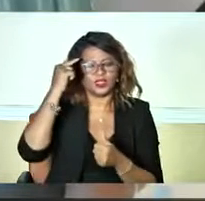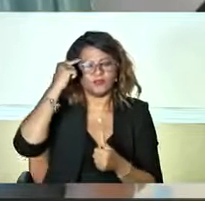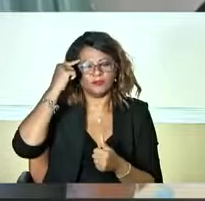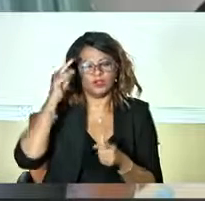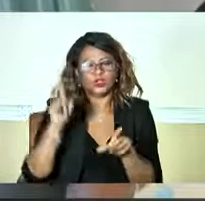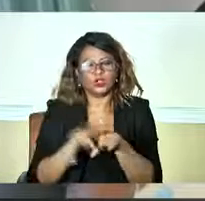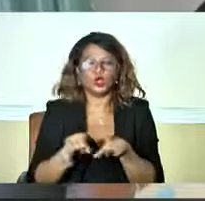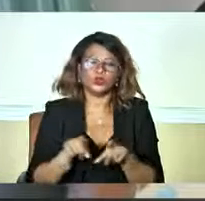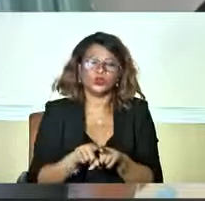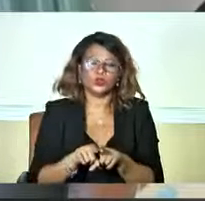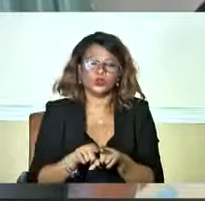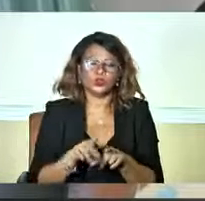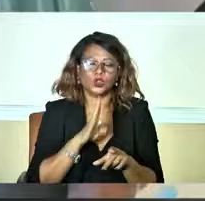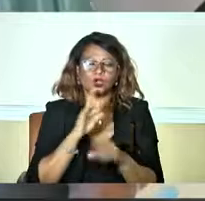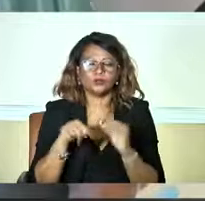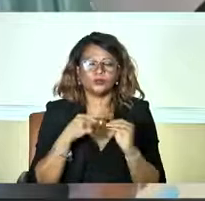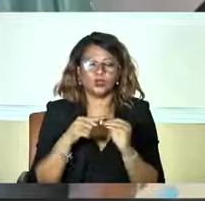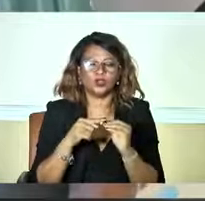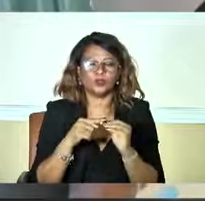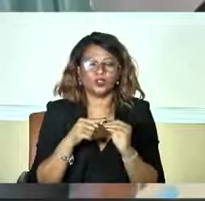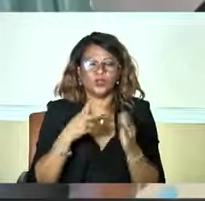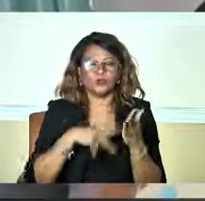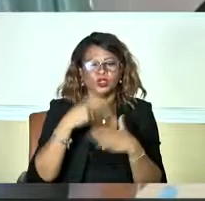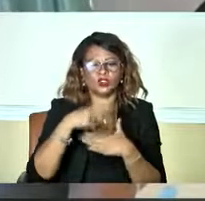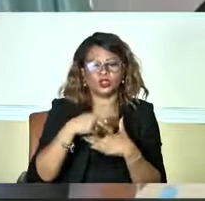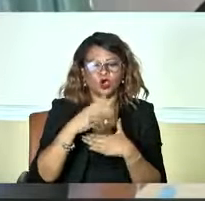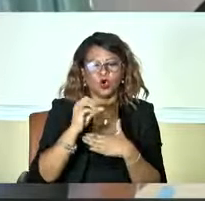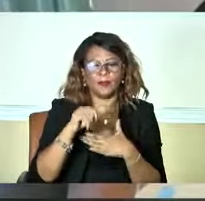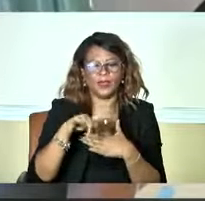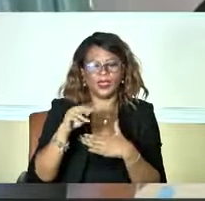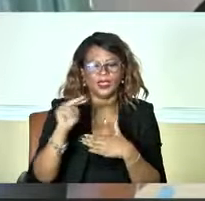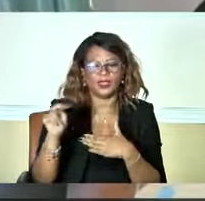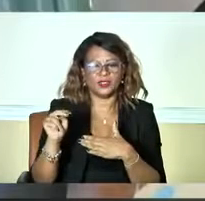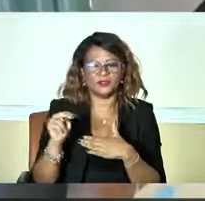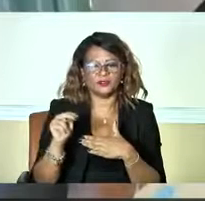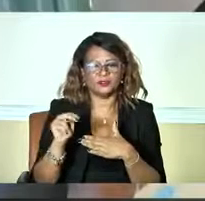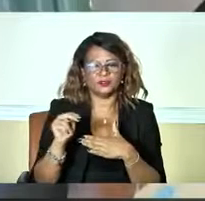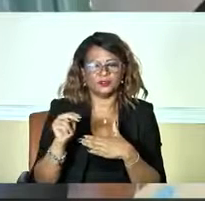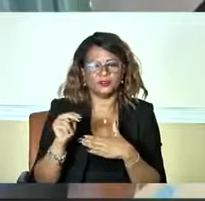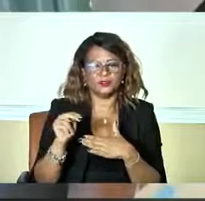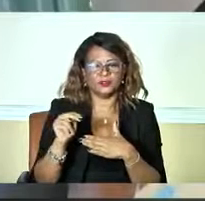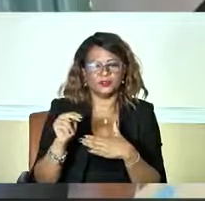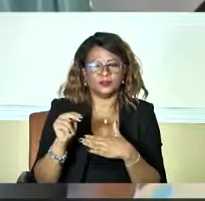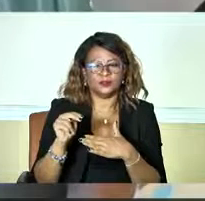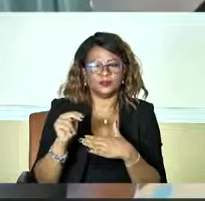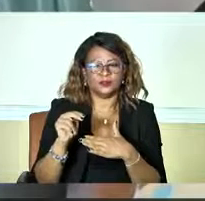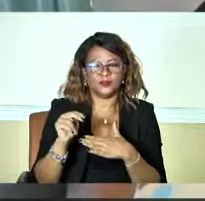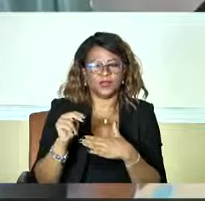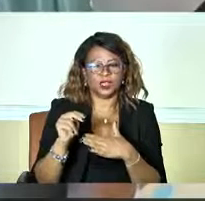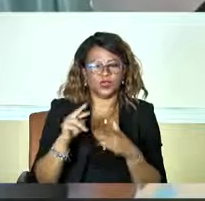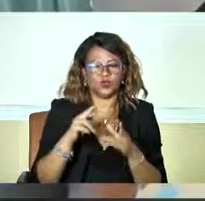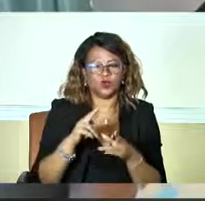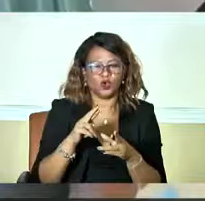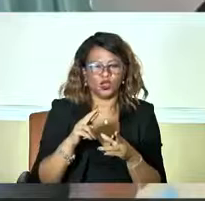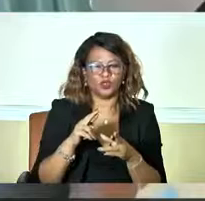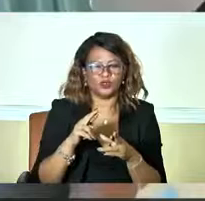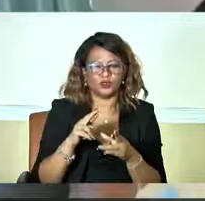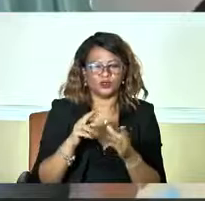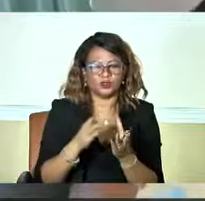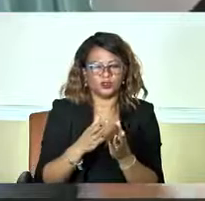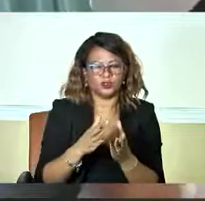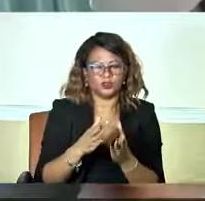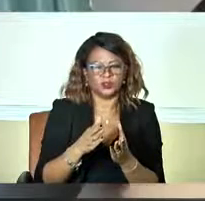had also maybe talked about projects like Oban and also, I guess, the Royal Oasis and the